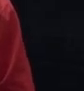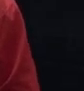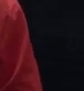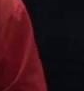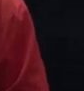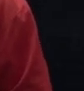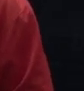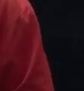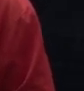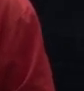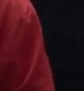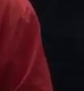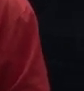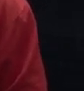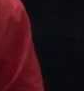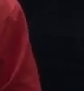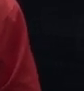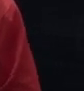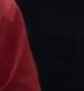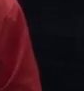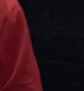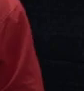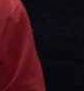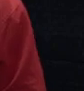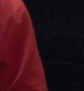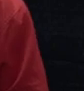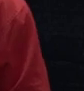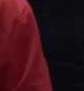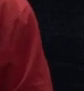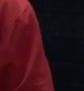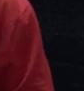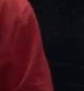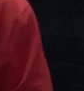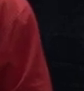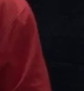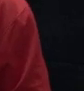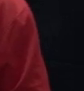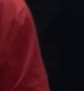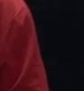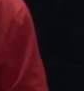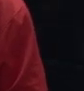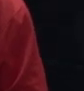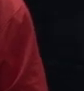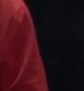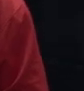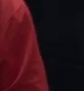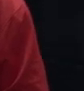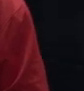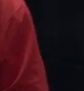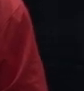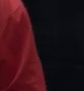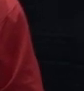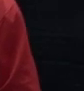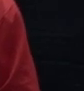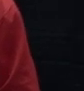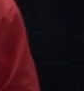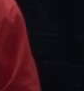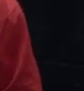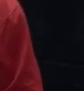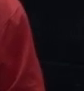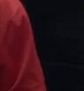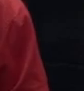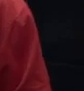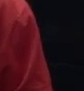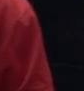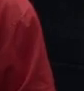the perspective I got of Lori that a lot of people don't get is her walking the halls of Tallahassee,